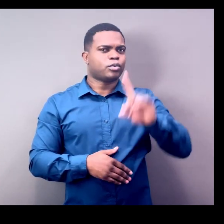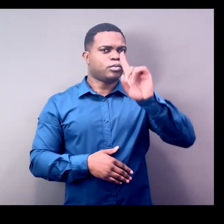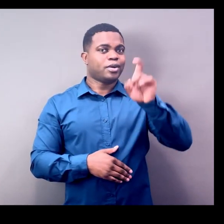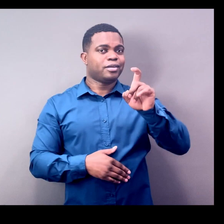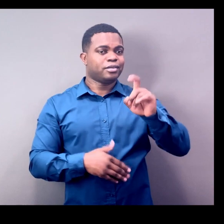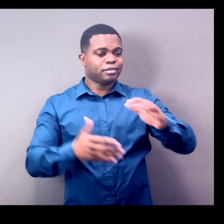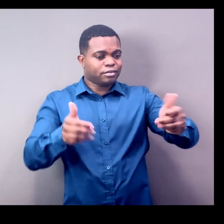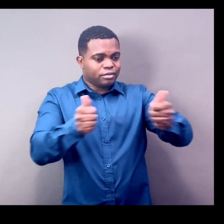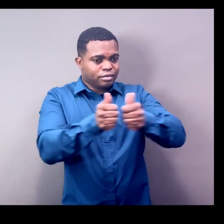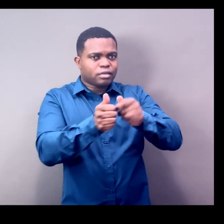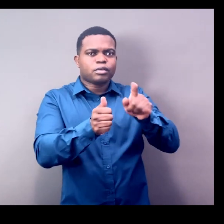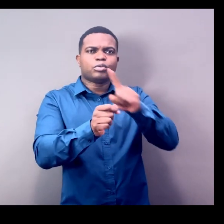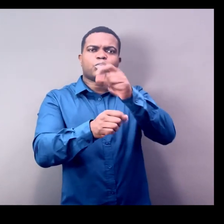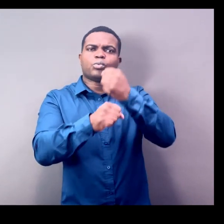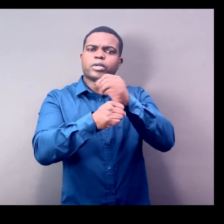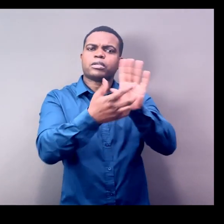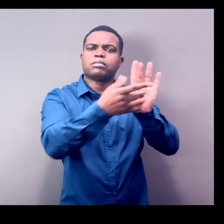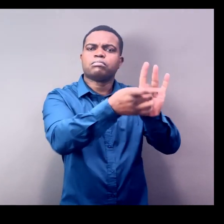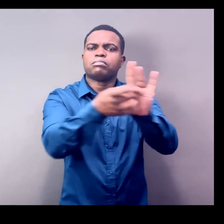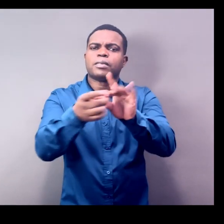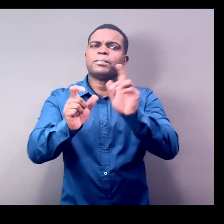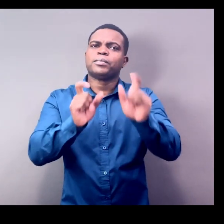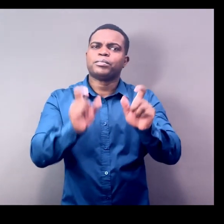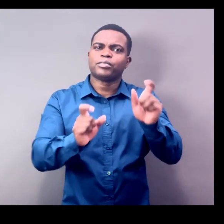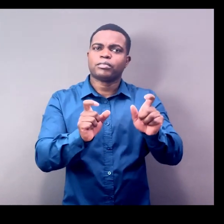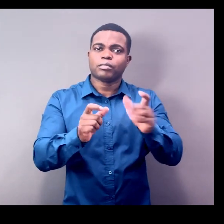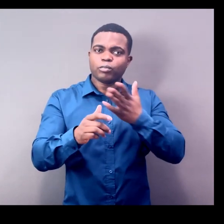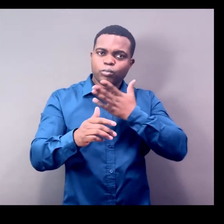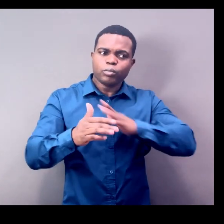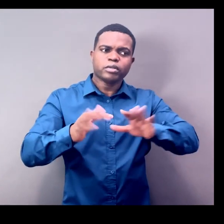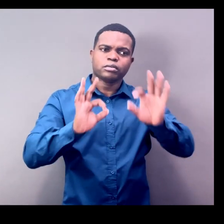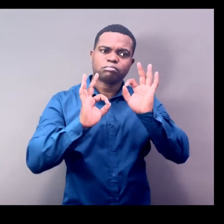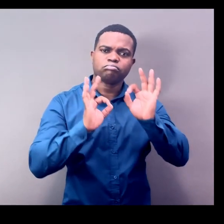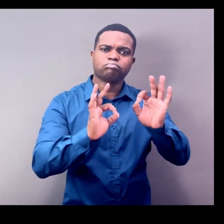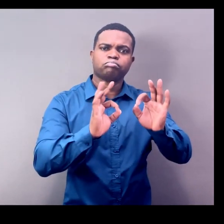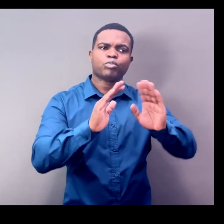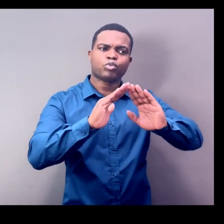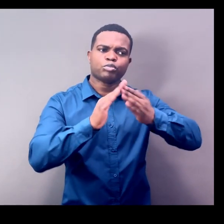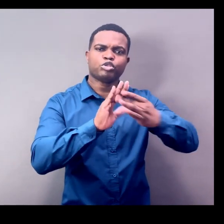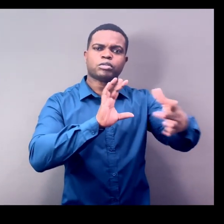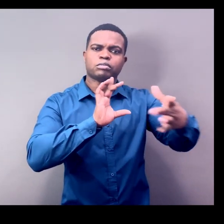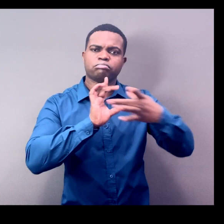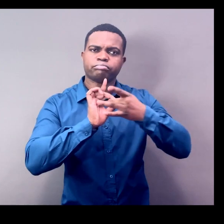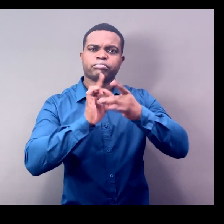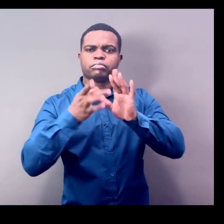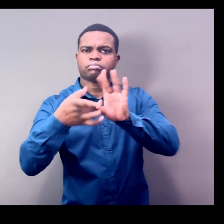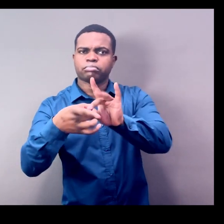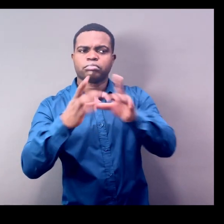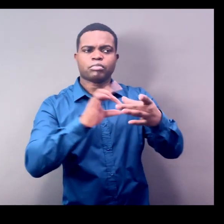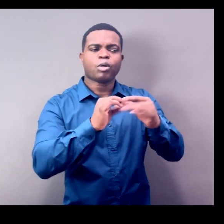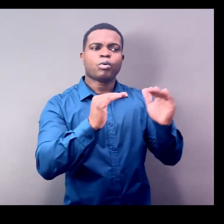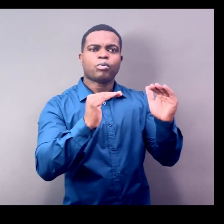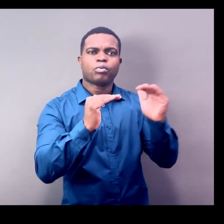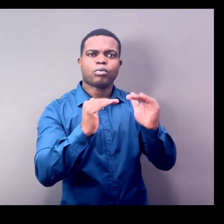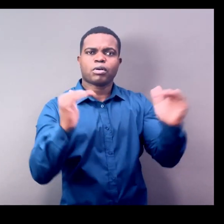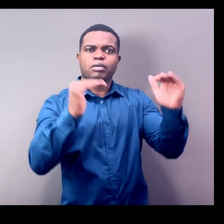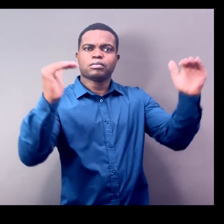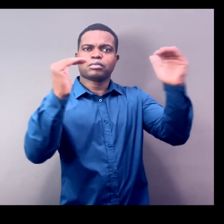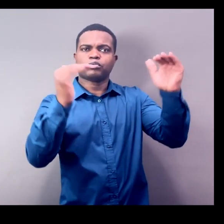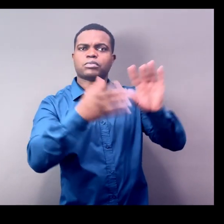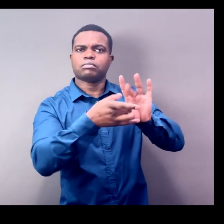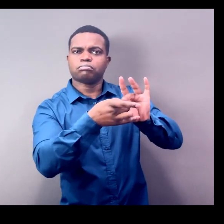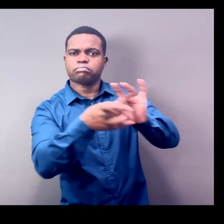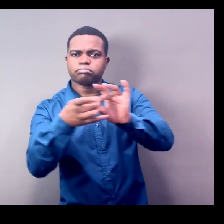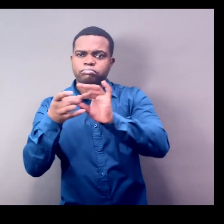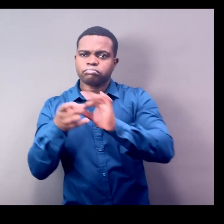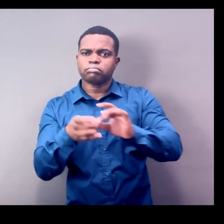with people. When you want to build community relationship, you need to work with people, you need to work with organizations, you need to